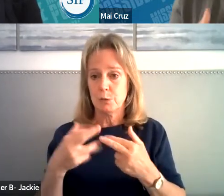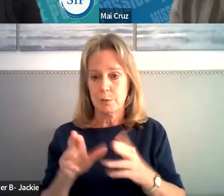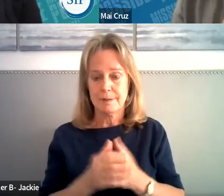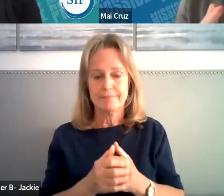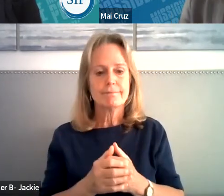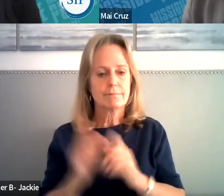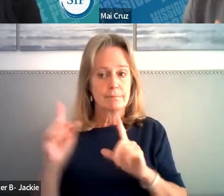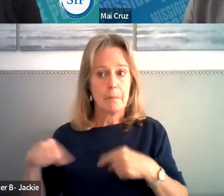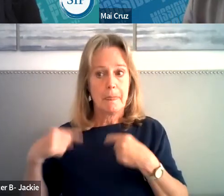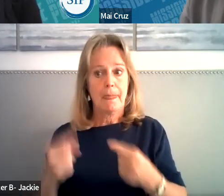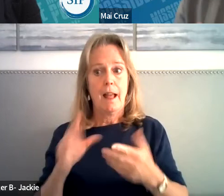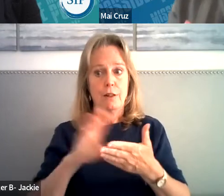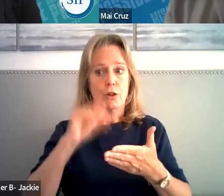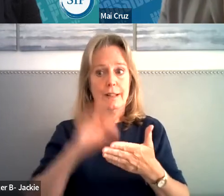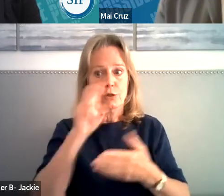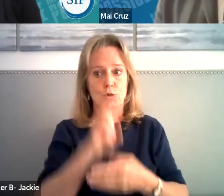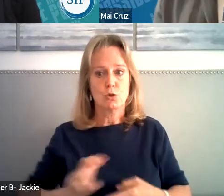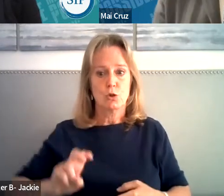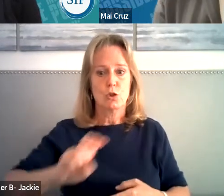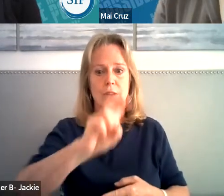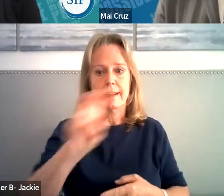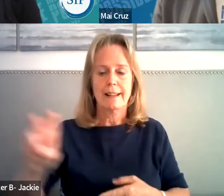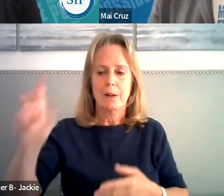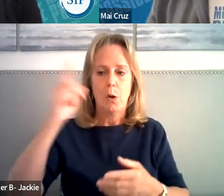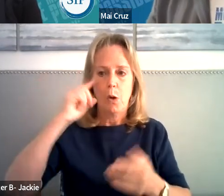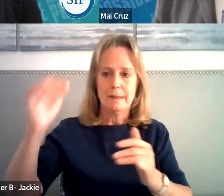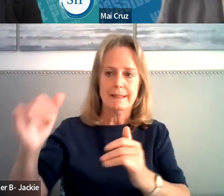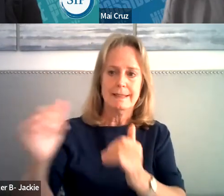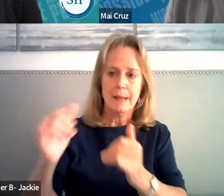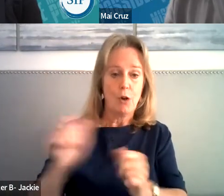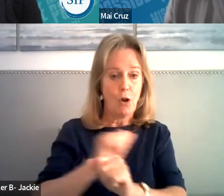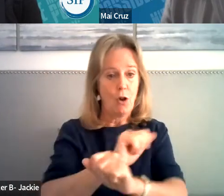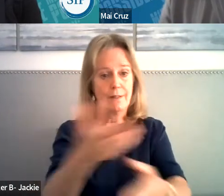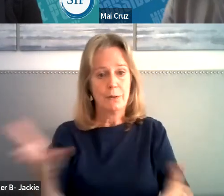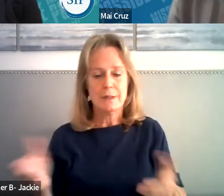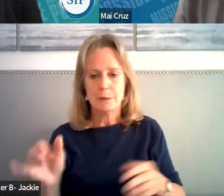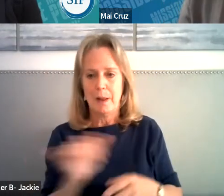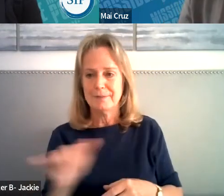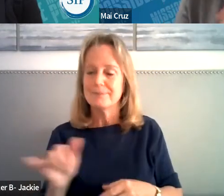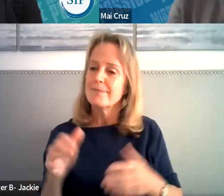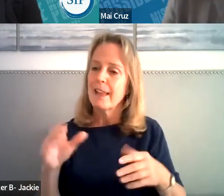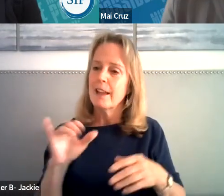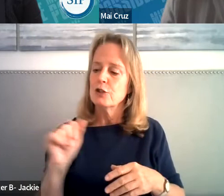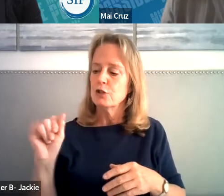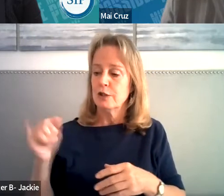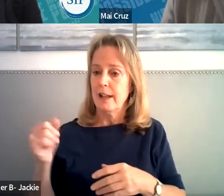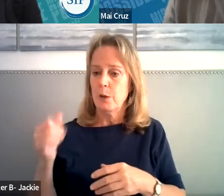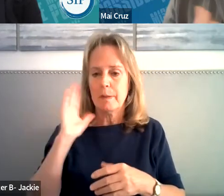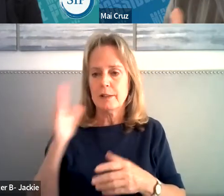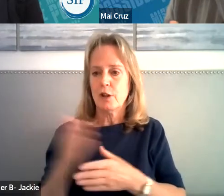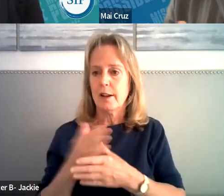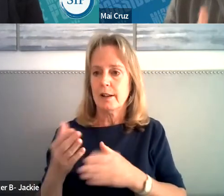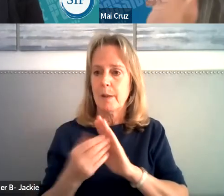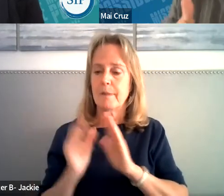has been a learning journey for us, and we hope it was the same thing for all of you as well. Janelle will be sharing a copy of